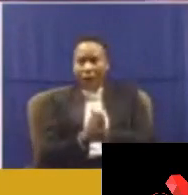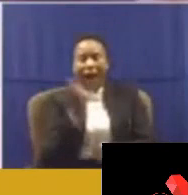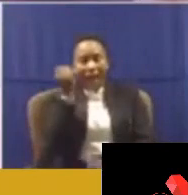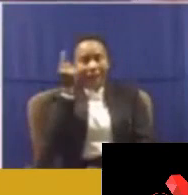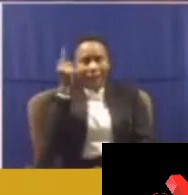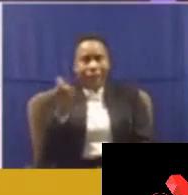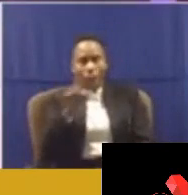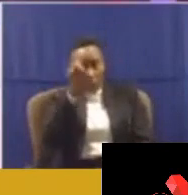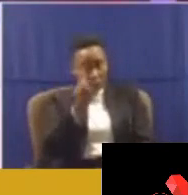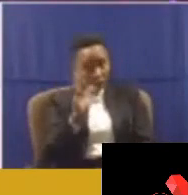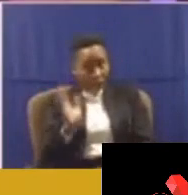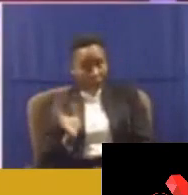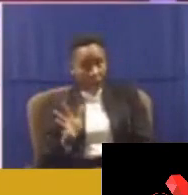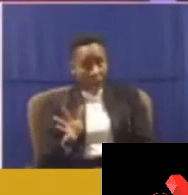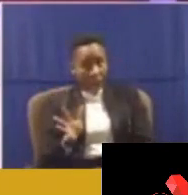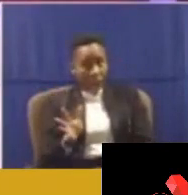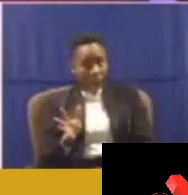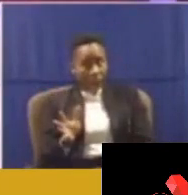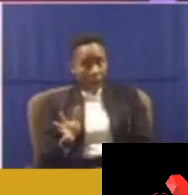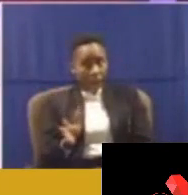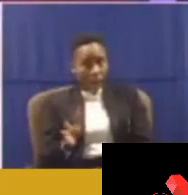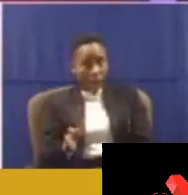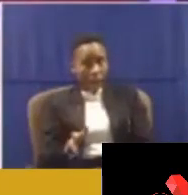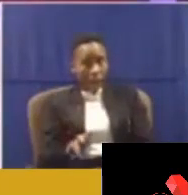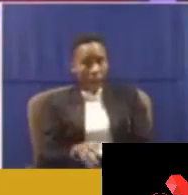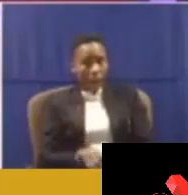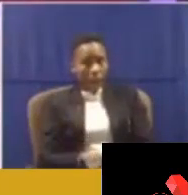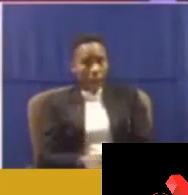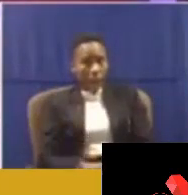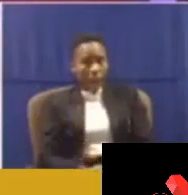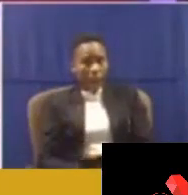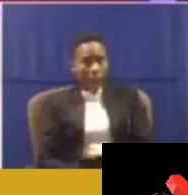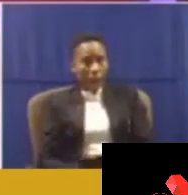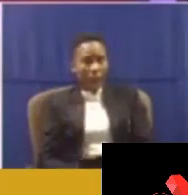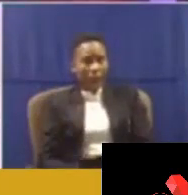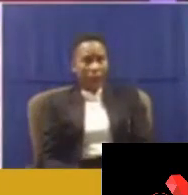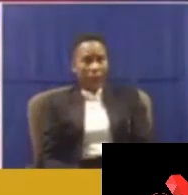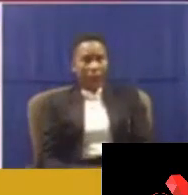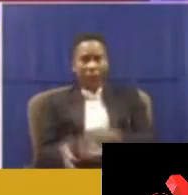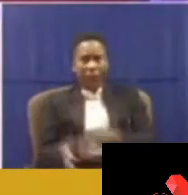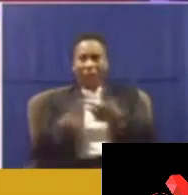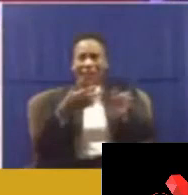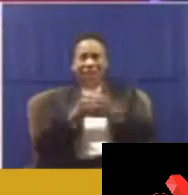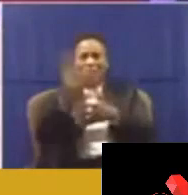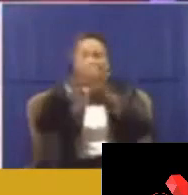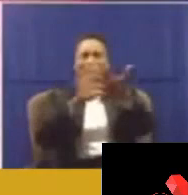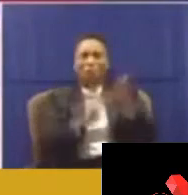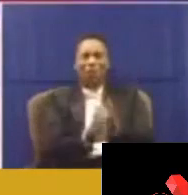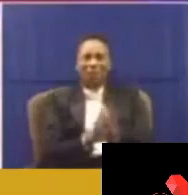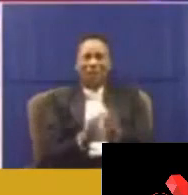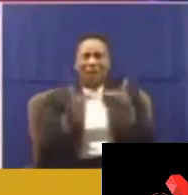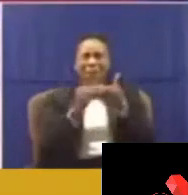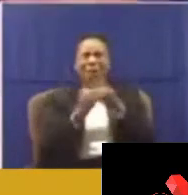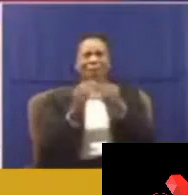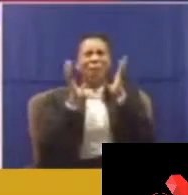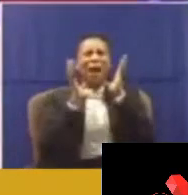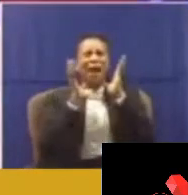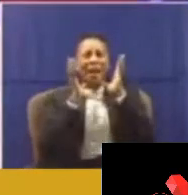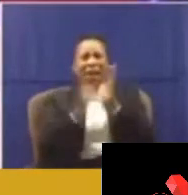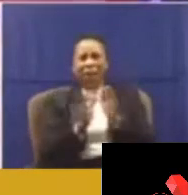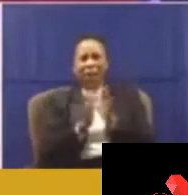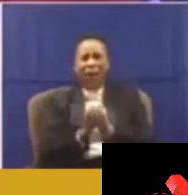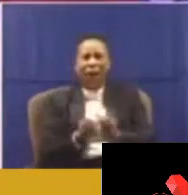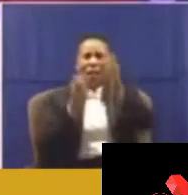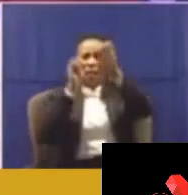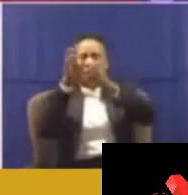understand the question. So to whatever story member Malema taking pot shots at our